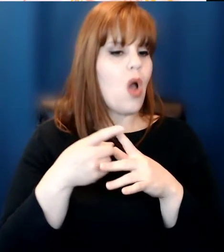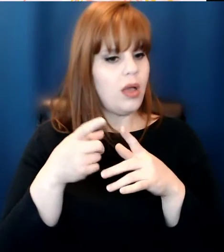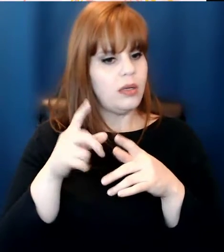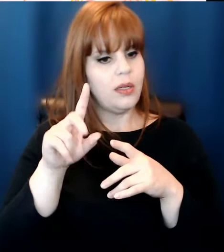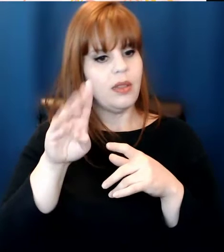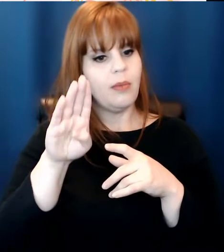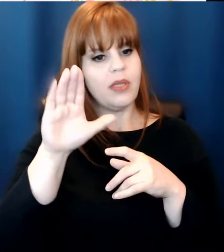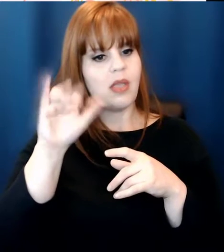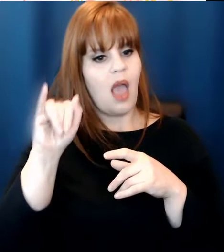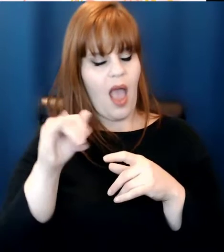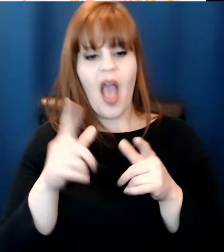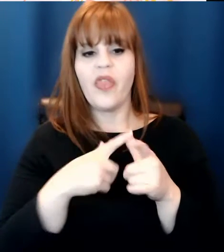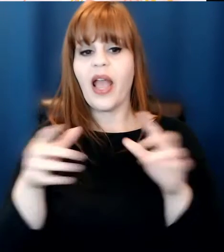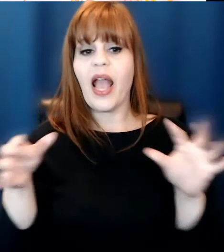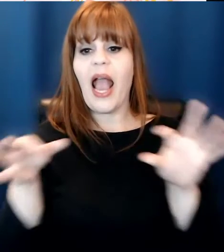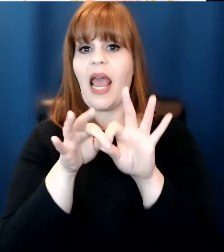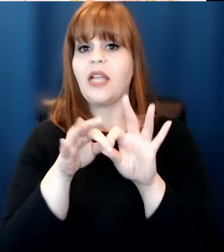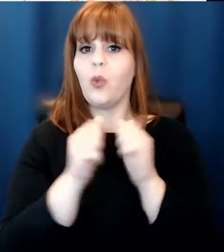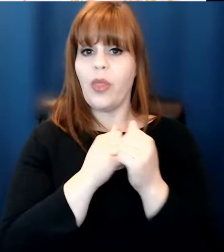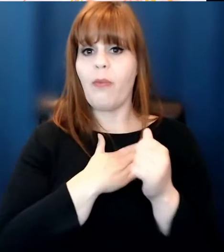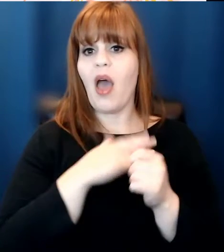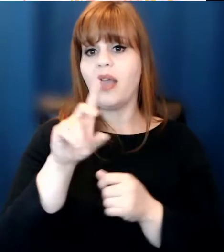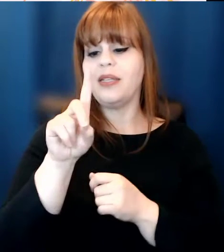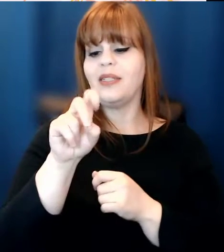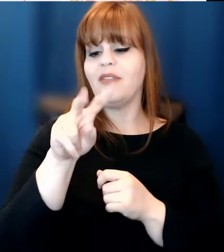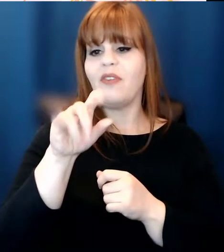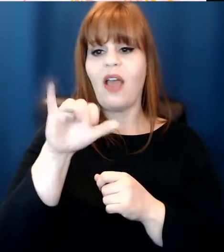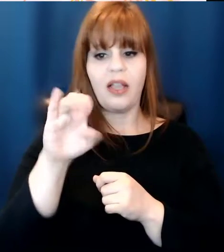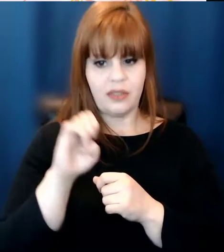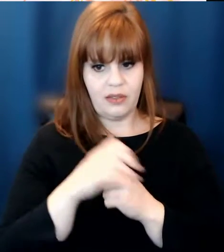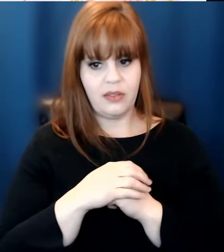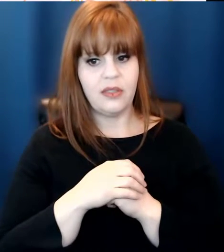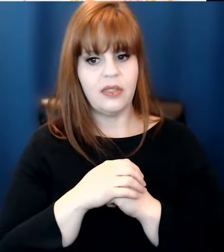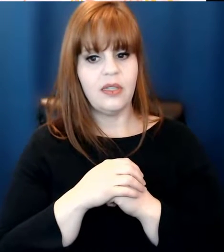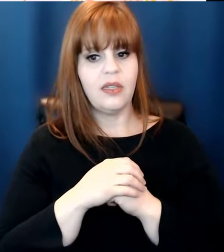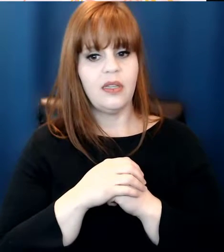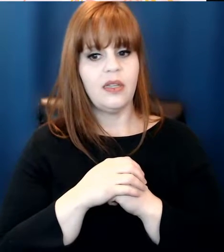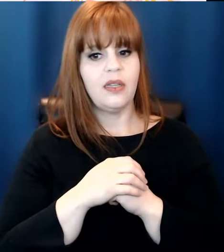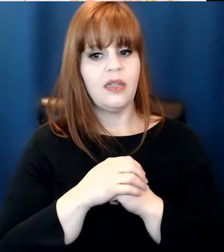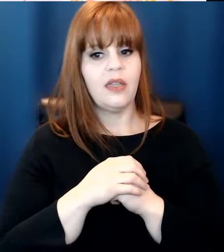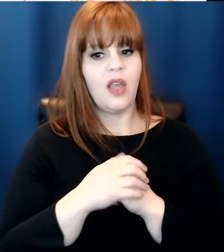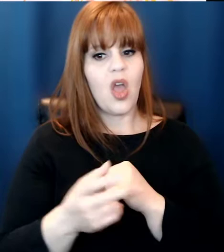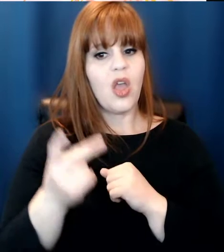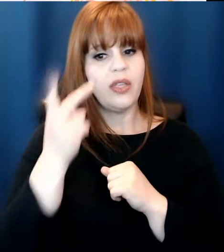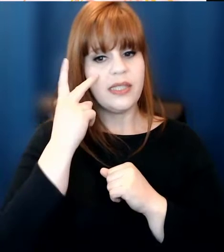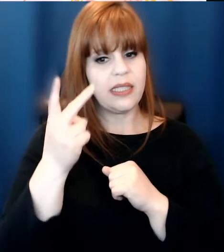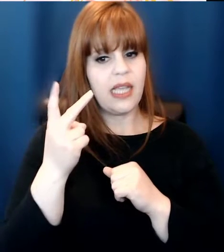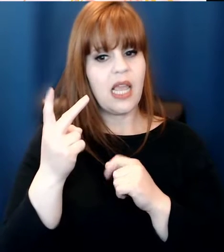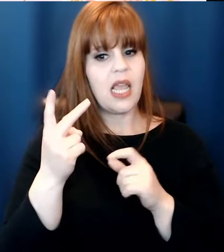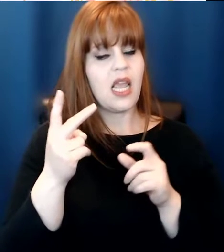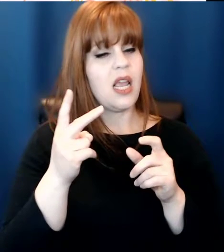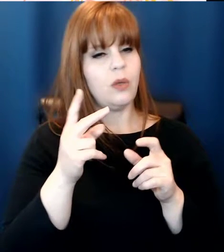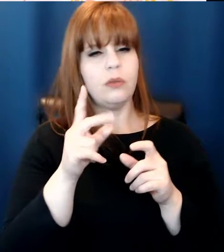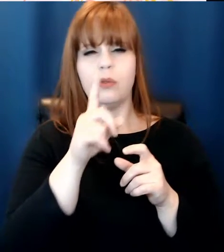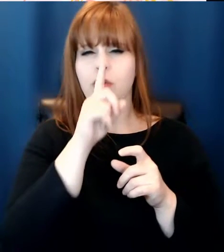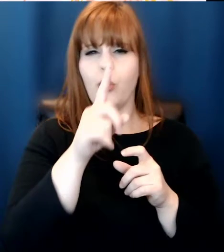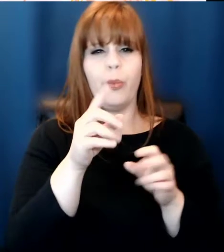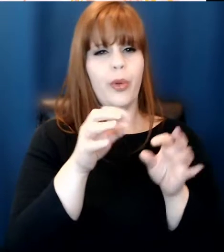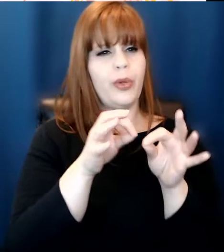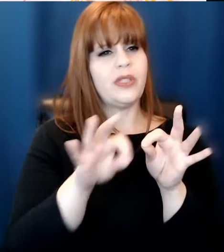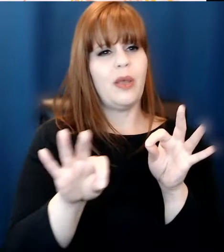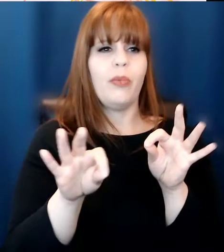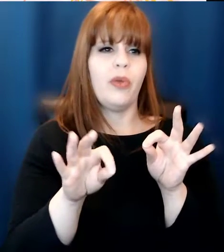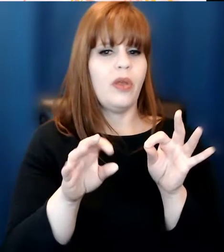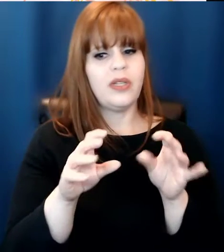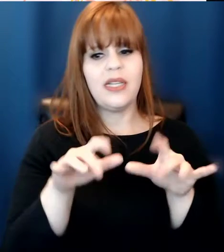on my device. And you can just see that this is all super simple. It just takes a quick